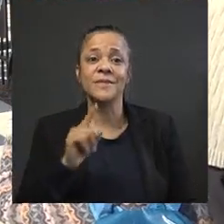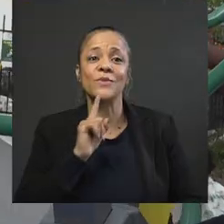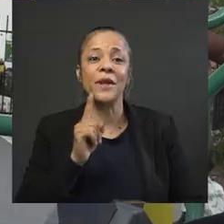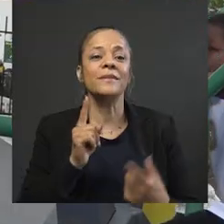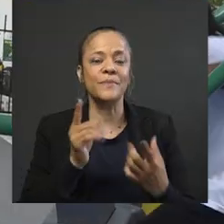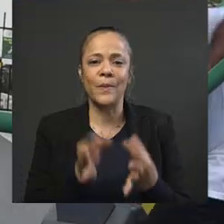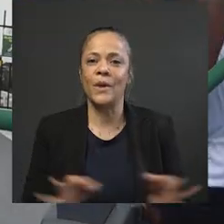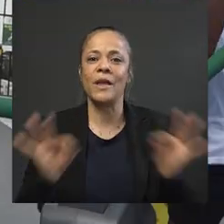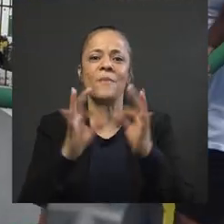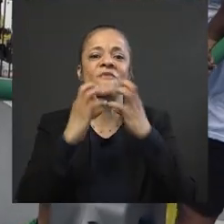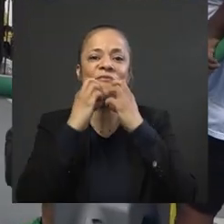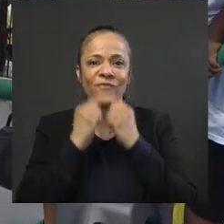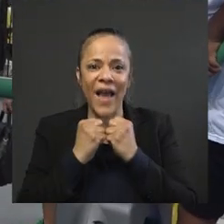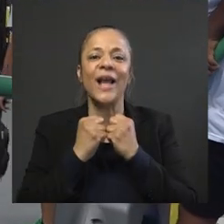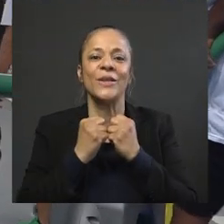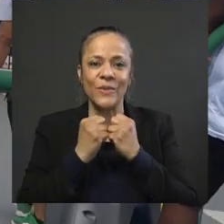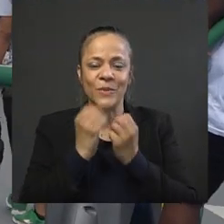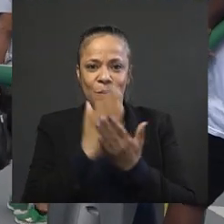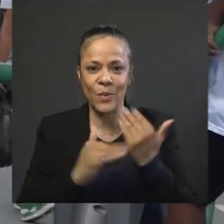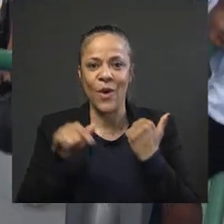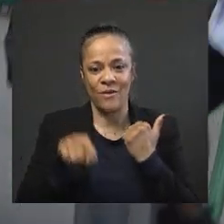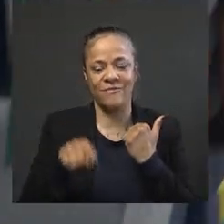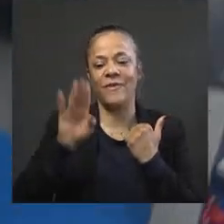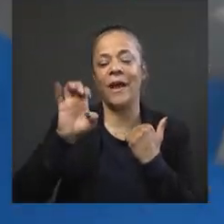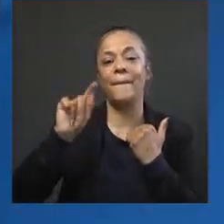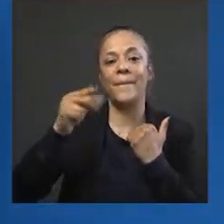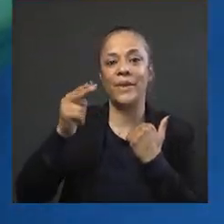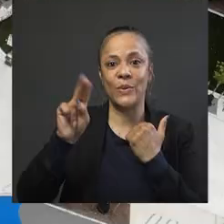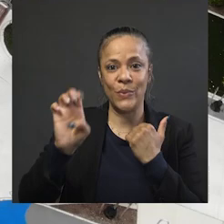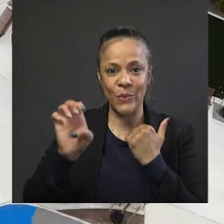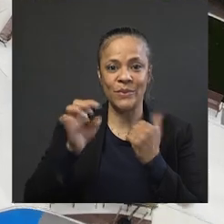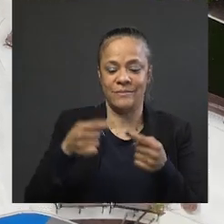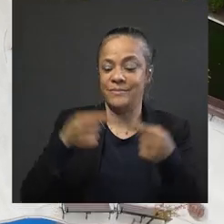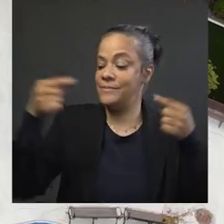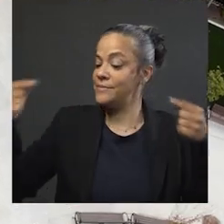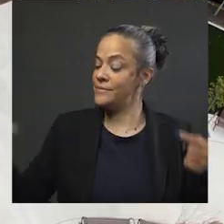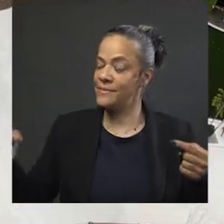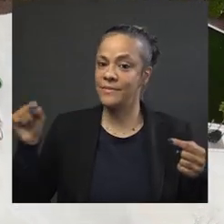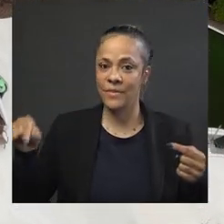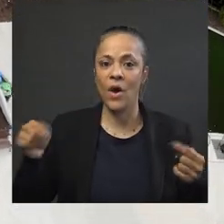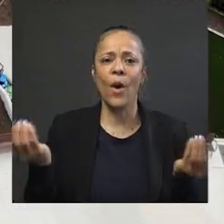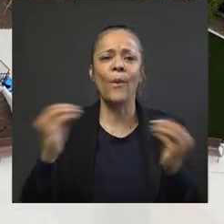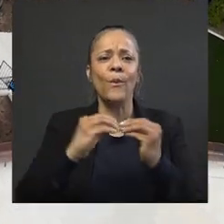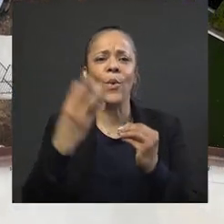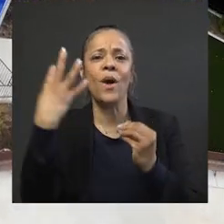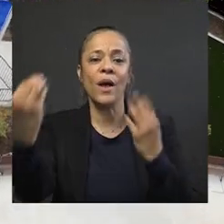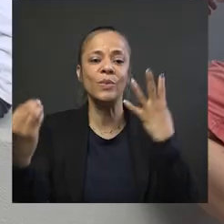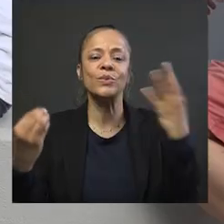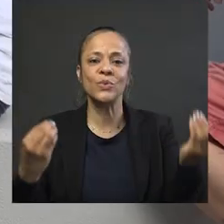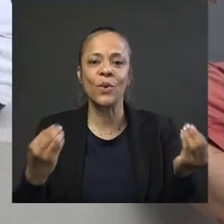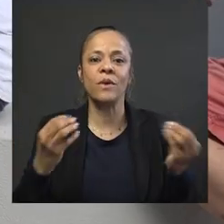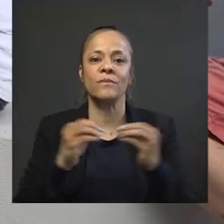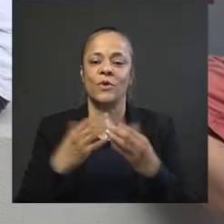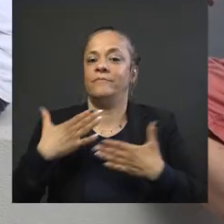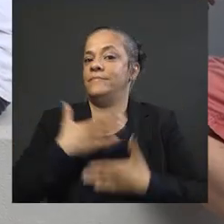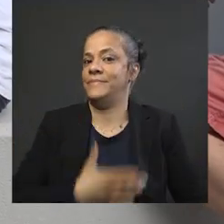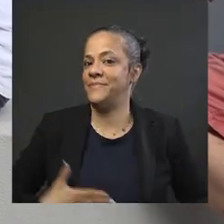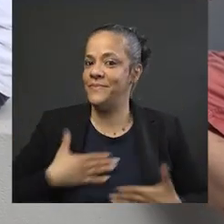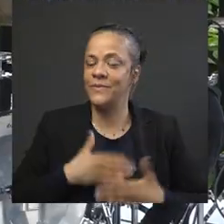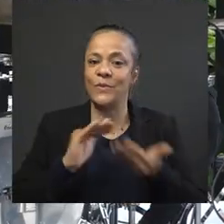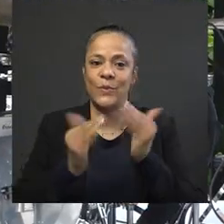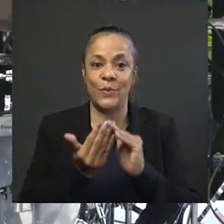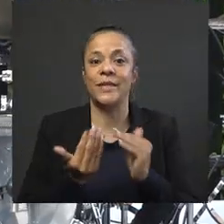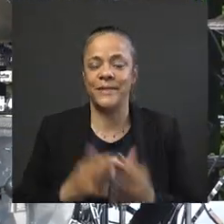The park has quickly become a valued extension of the Bethune Community Center located across the street. And now, the extension allows for